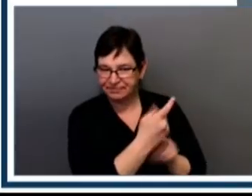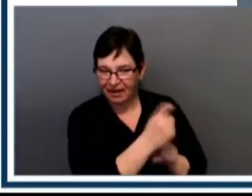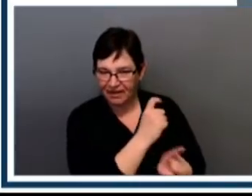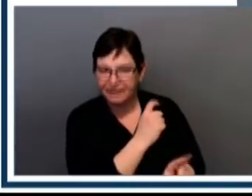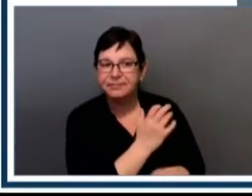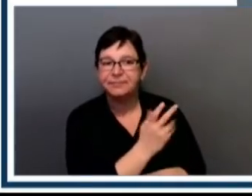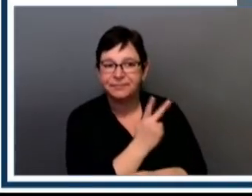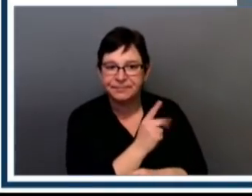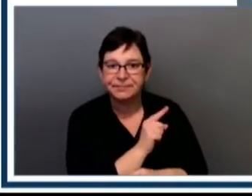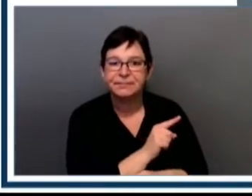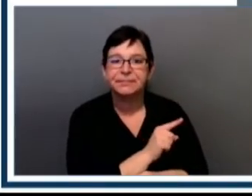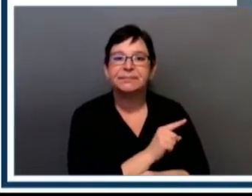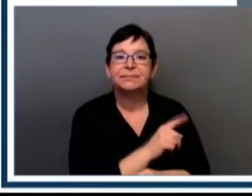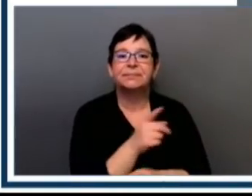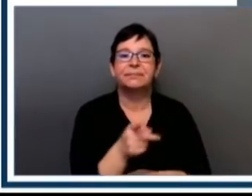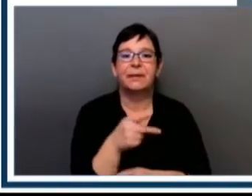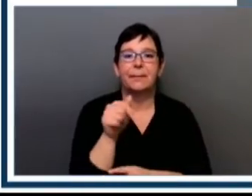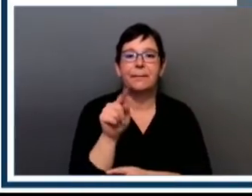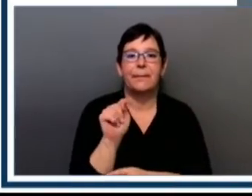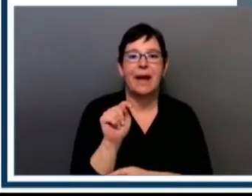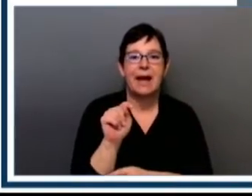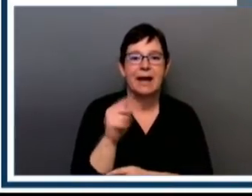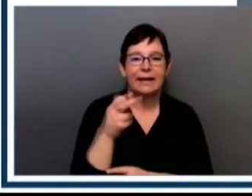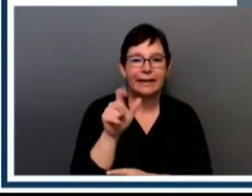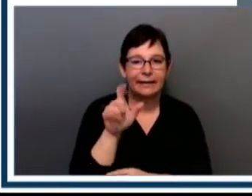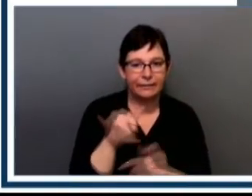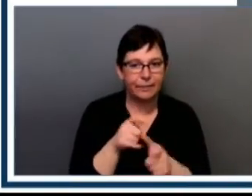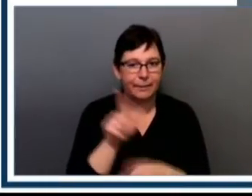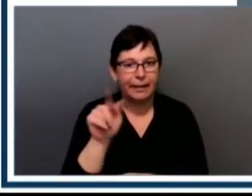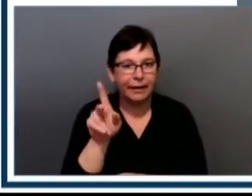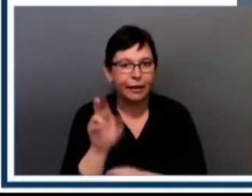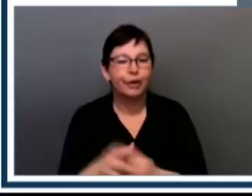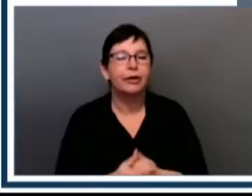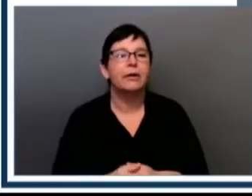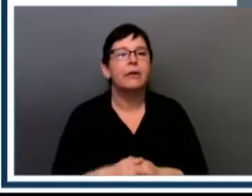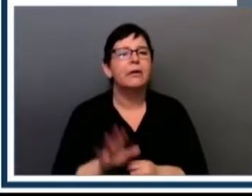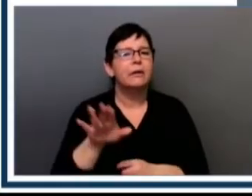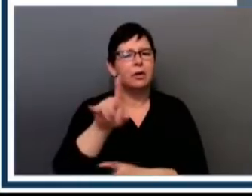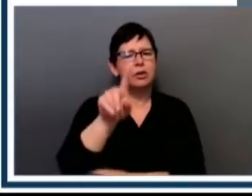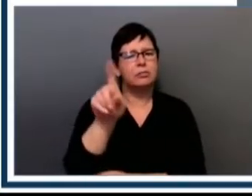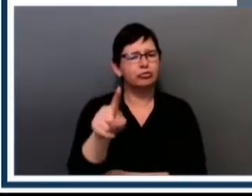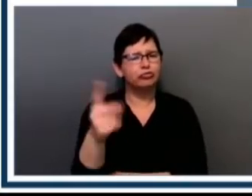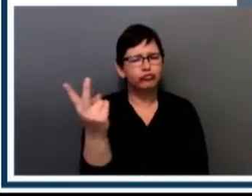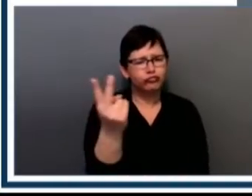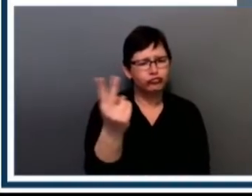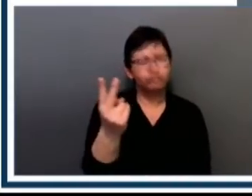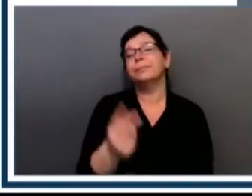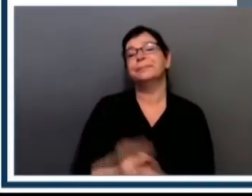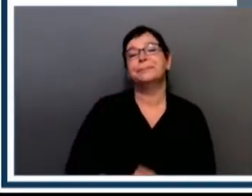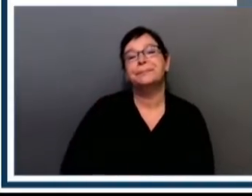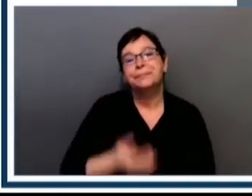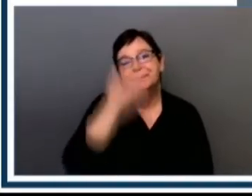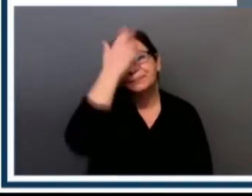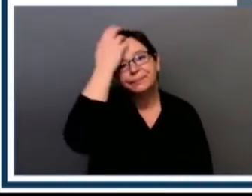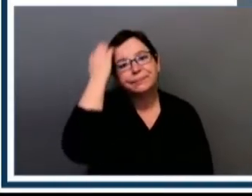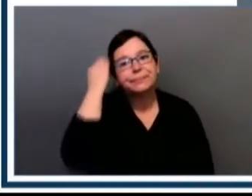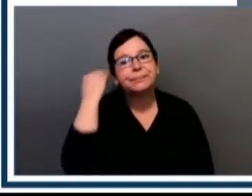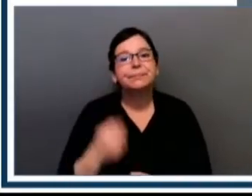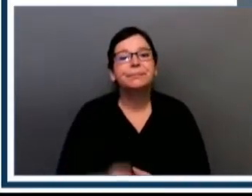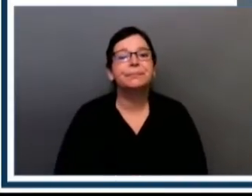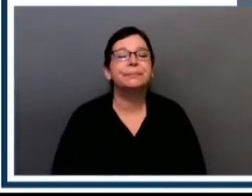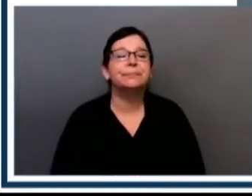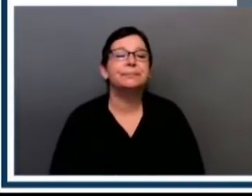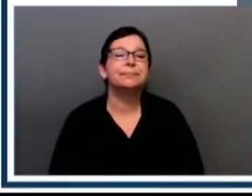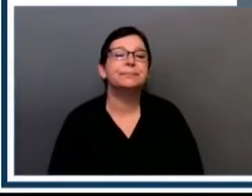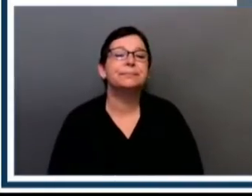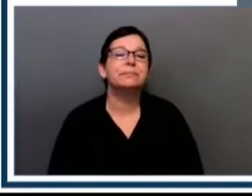Hi, this question's for Dr. Strang and Premier Houston. What's your advice to those Nova Scotians who may